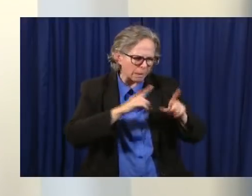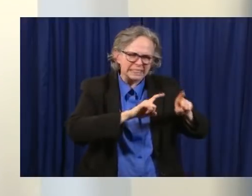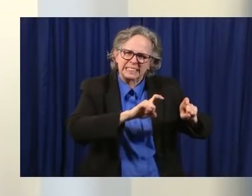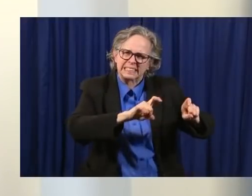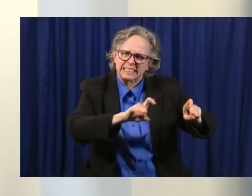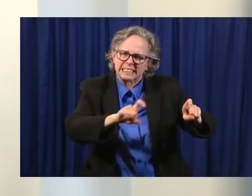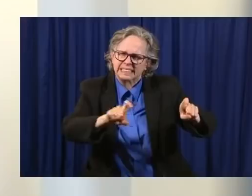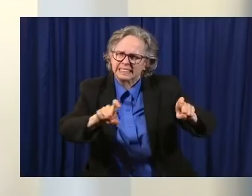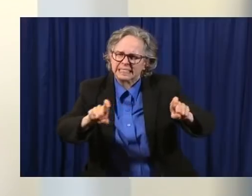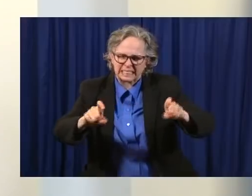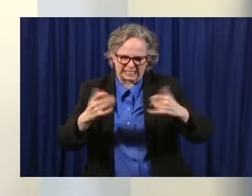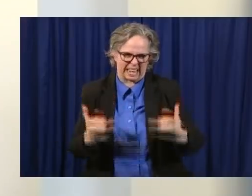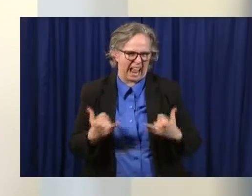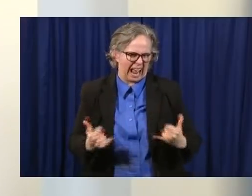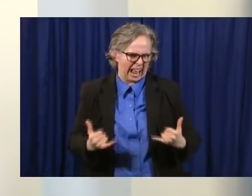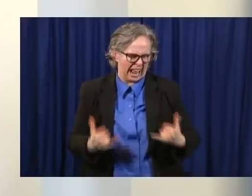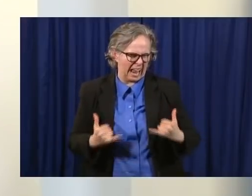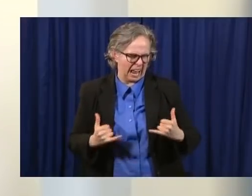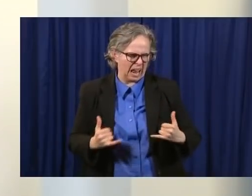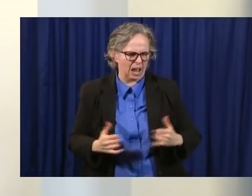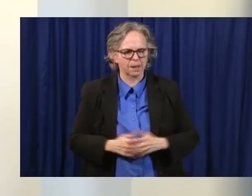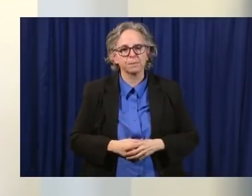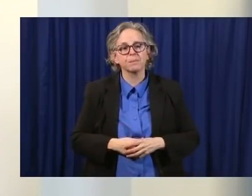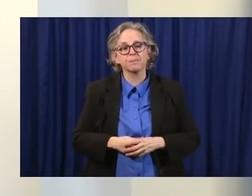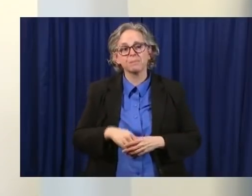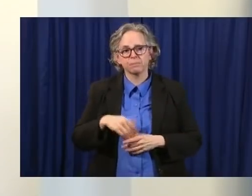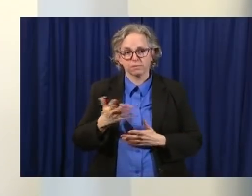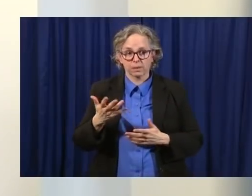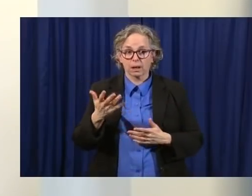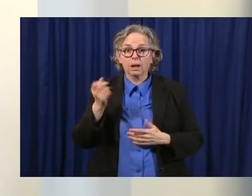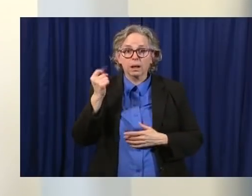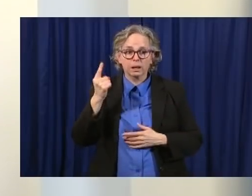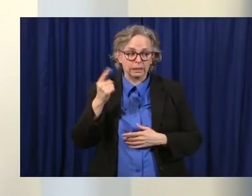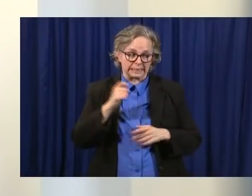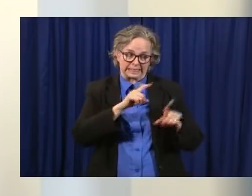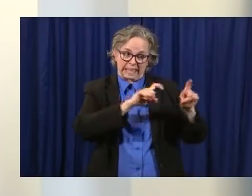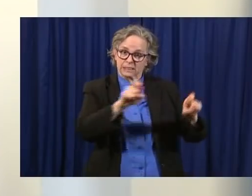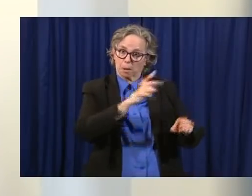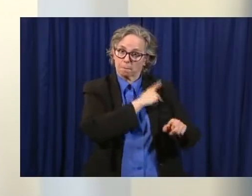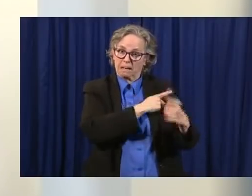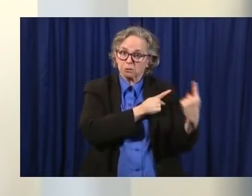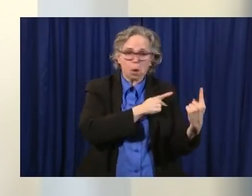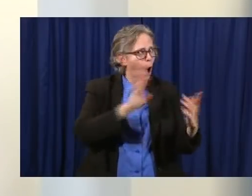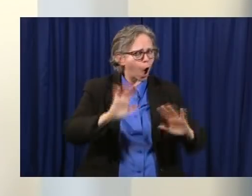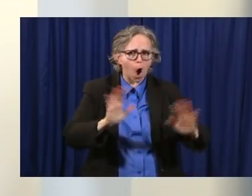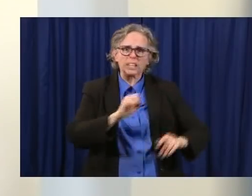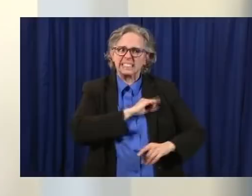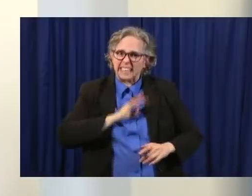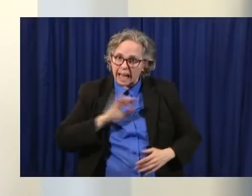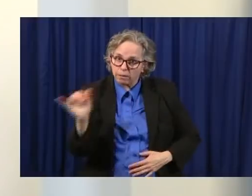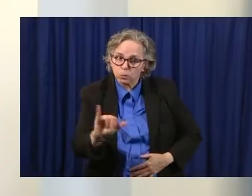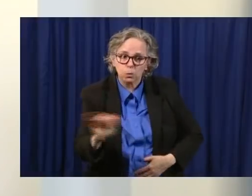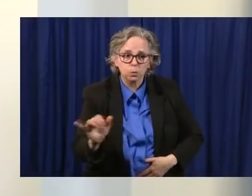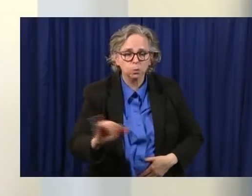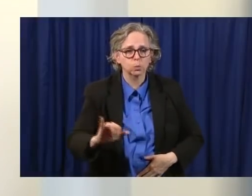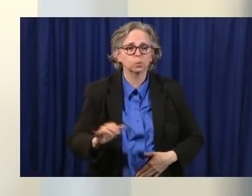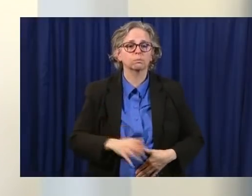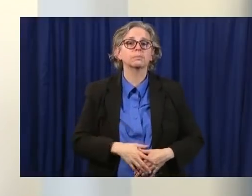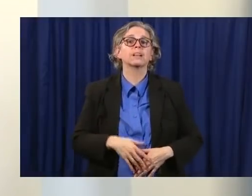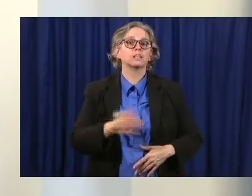for us. We also want to think about the staff. We treat the staff in nursing homes very similarly as we do to the